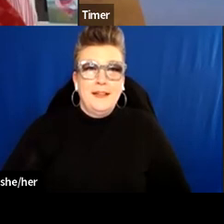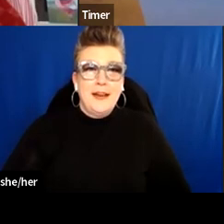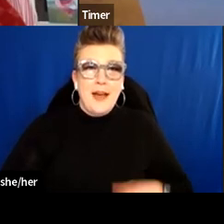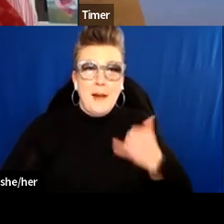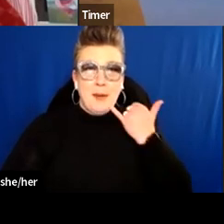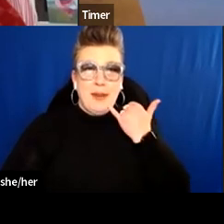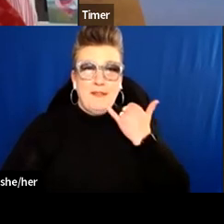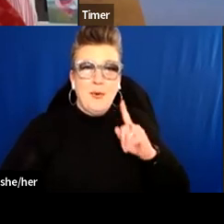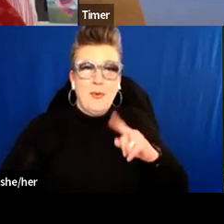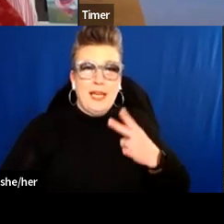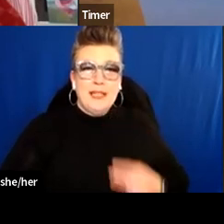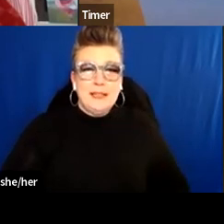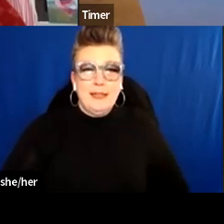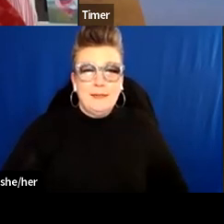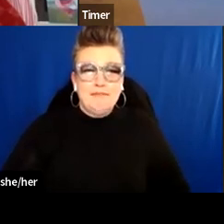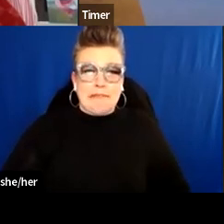there you go